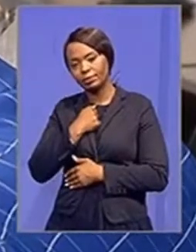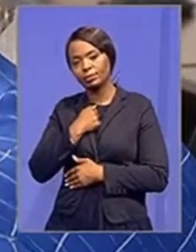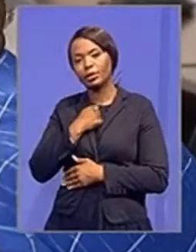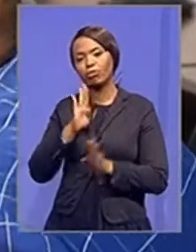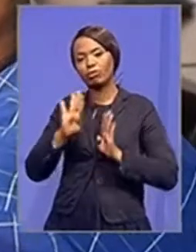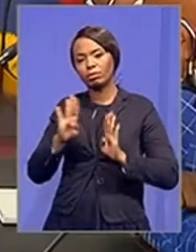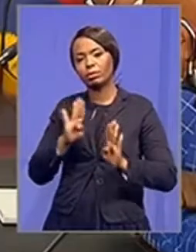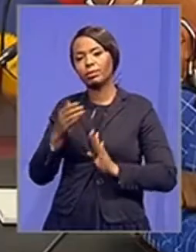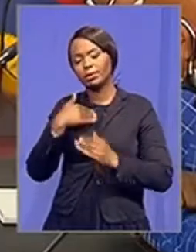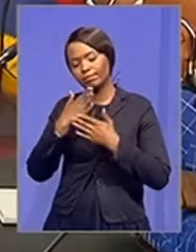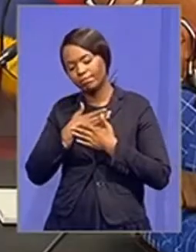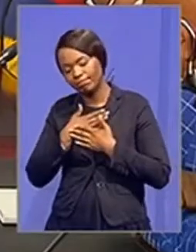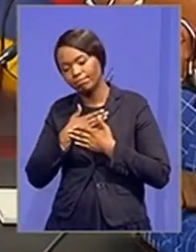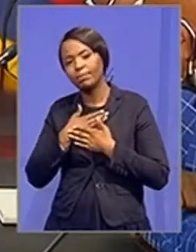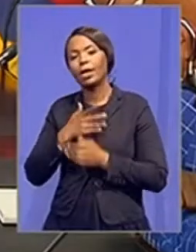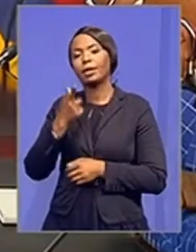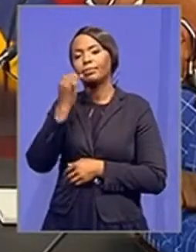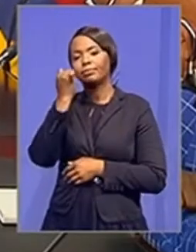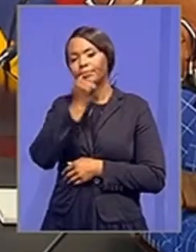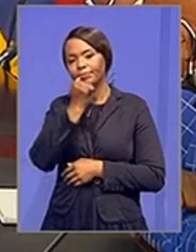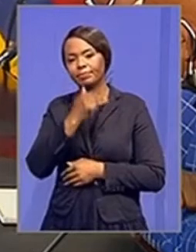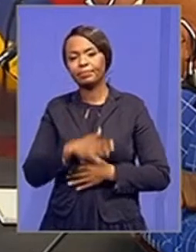Nobile Masukla. I forgive